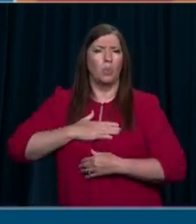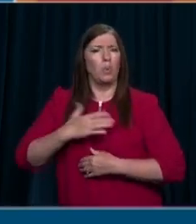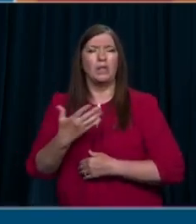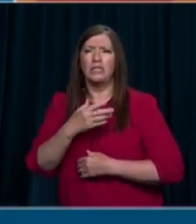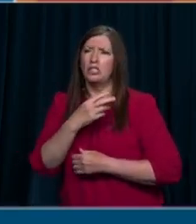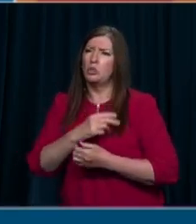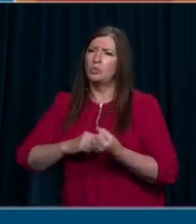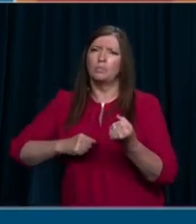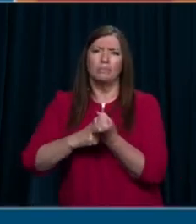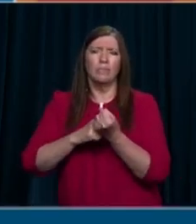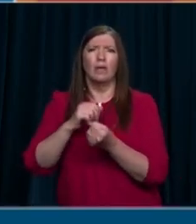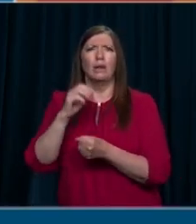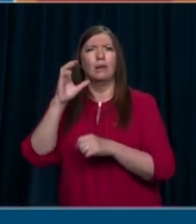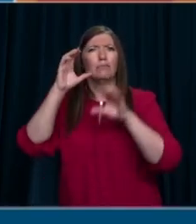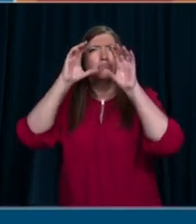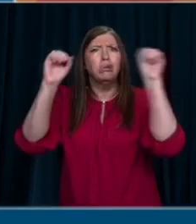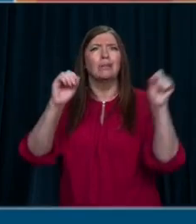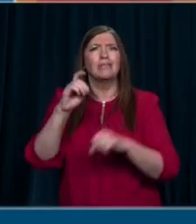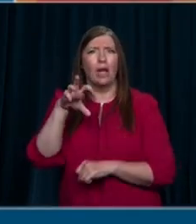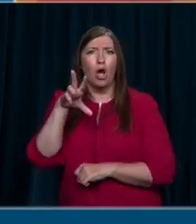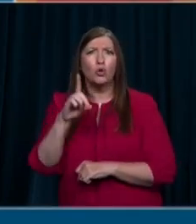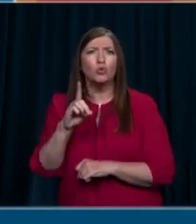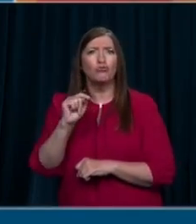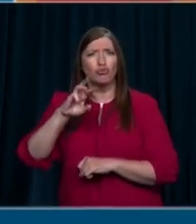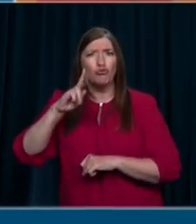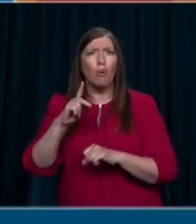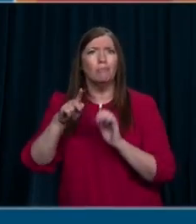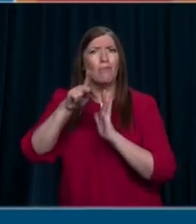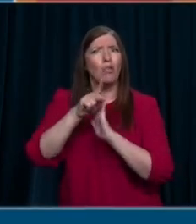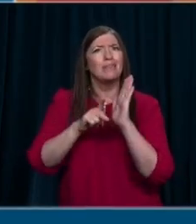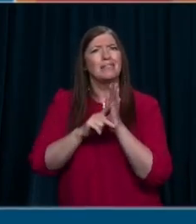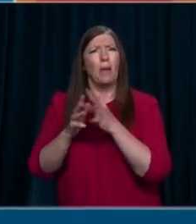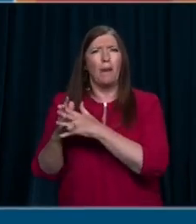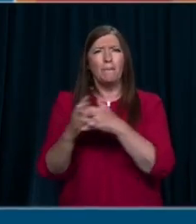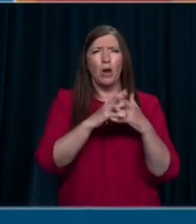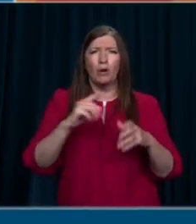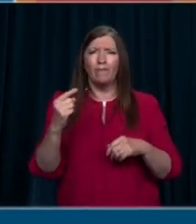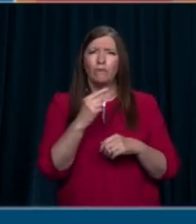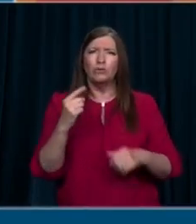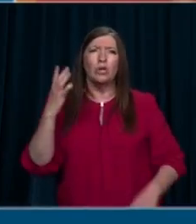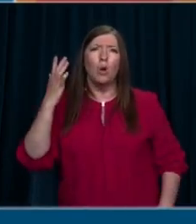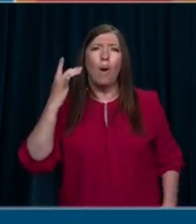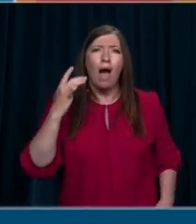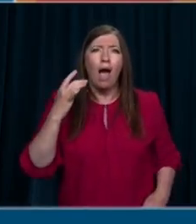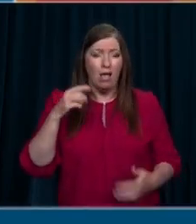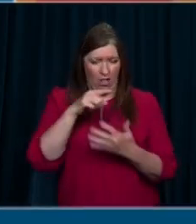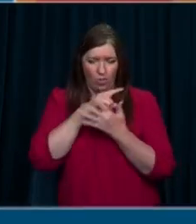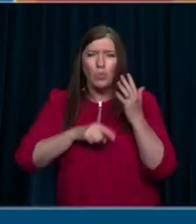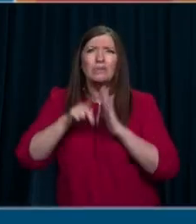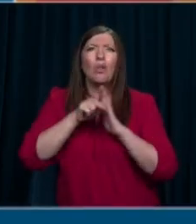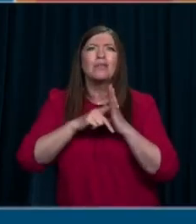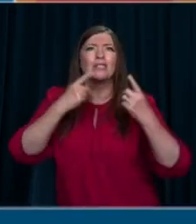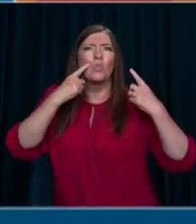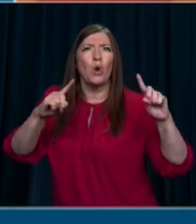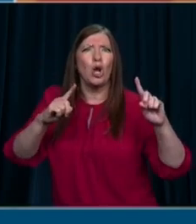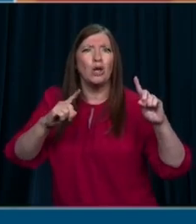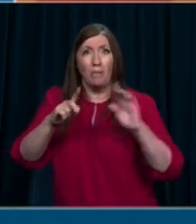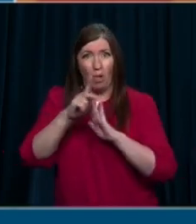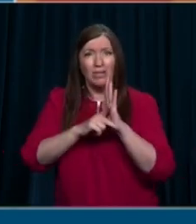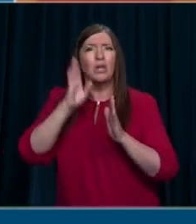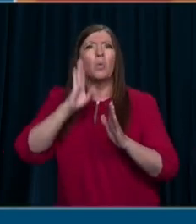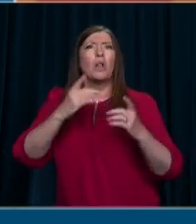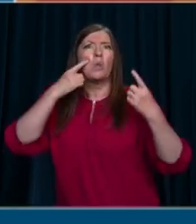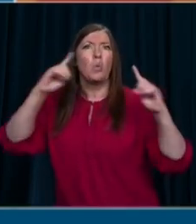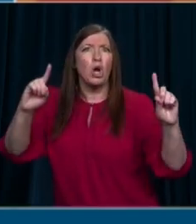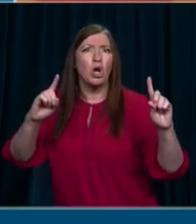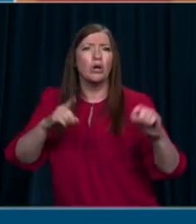Trump America First policies. Why? Because we know they work. The policies are going to work.